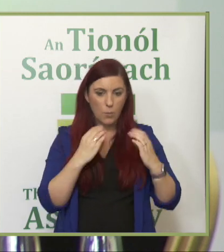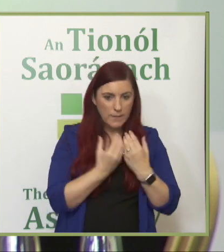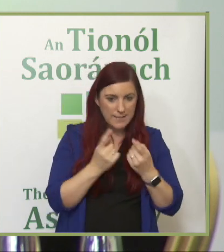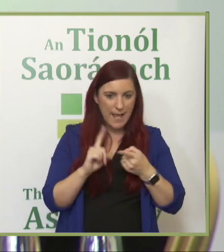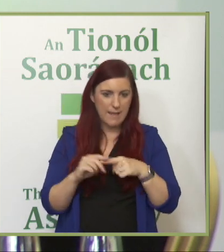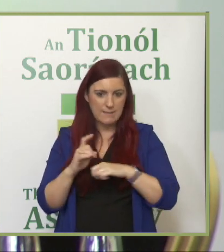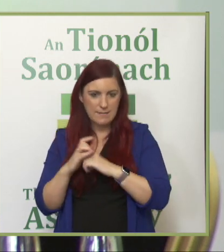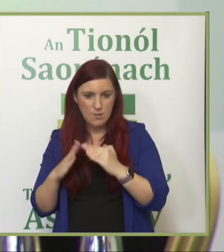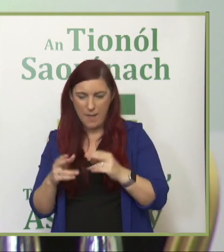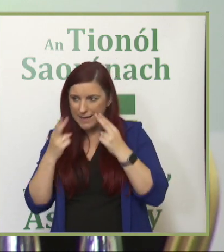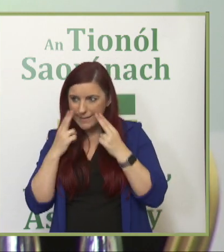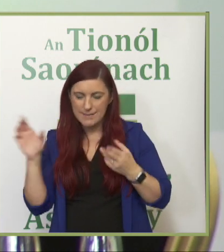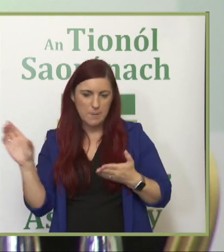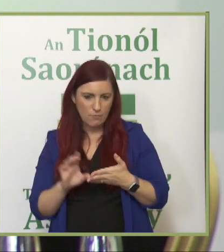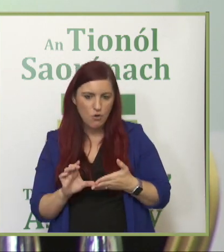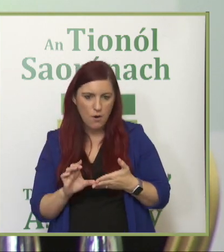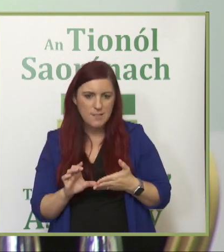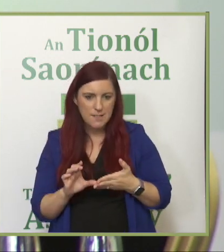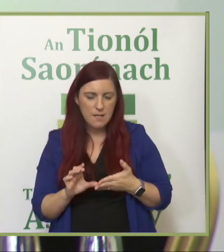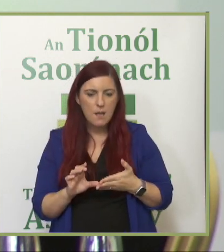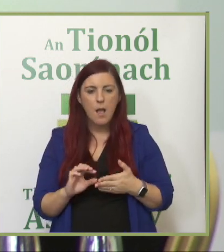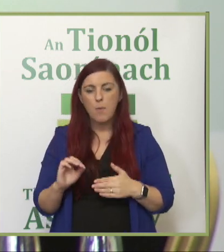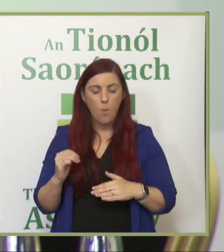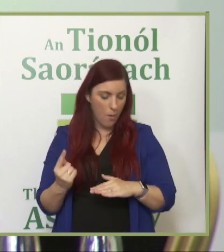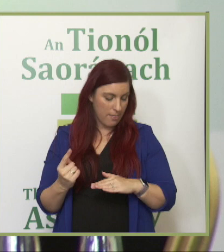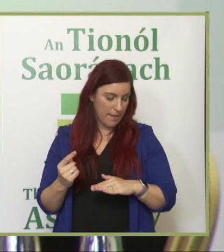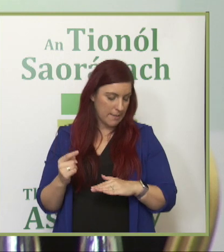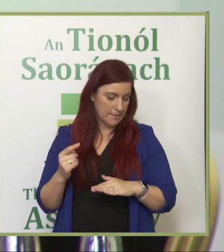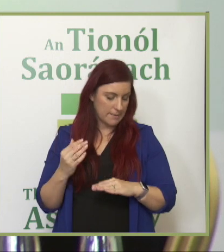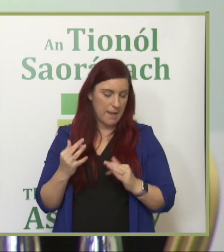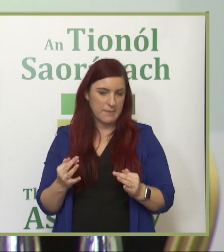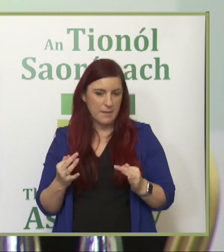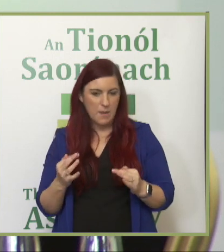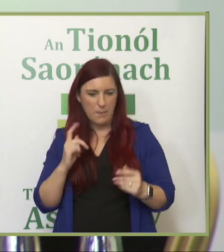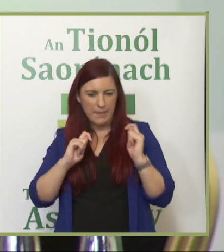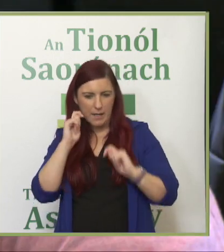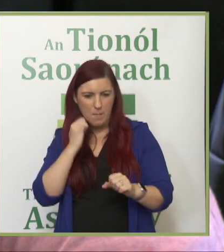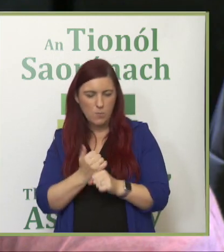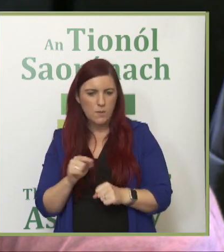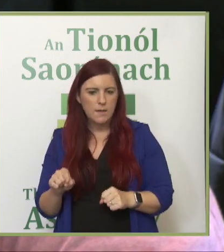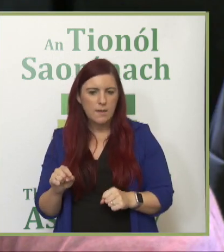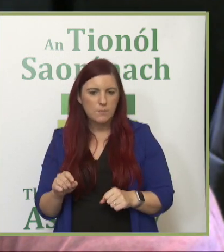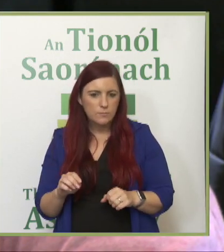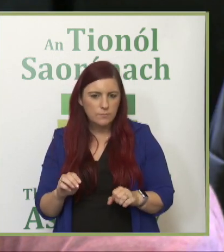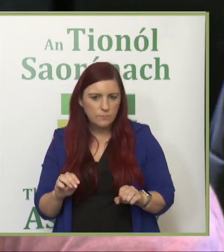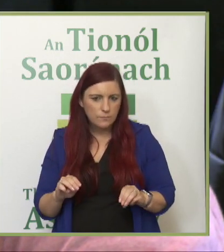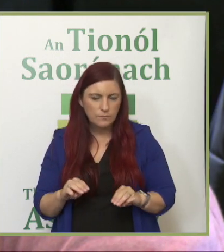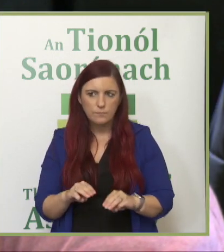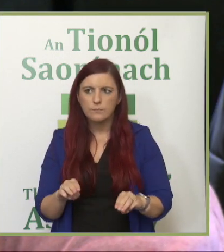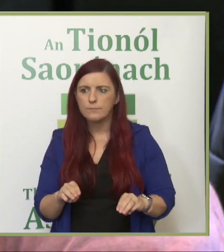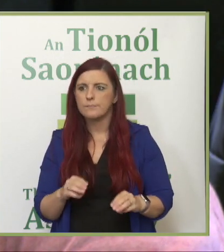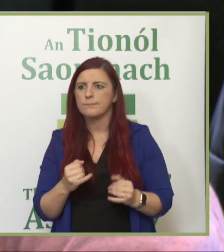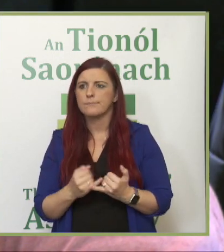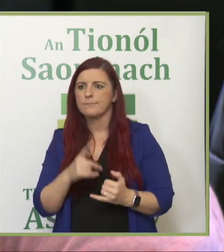does need to be resourced. I mean, I suppose one of the slides I put up showed that we had a tripling in people presenting for cocaine